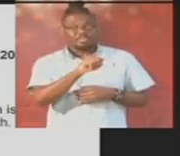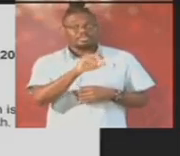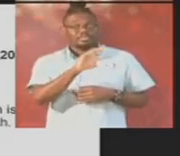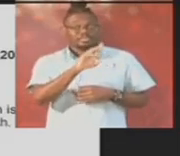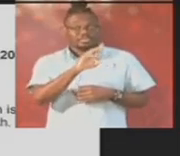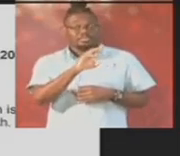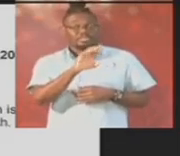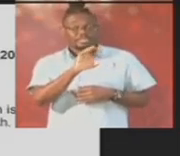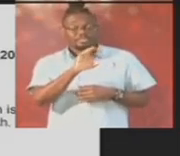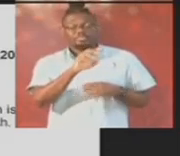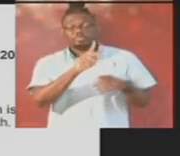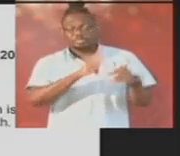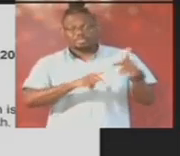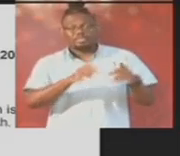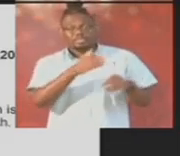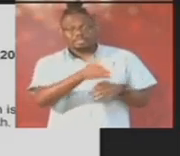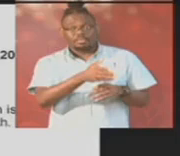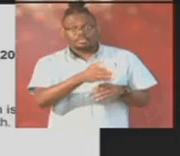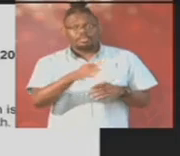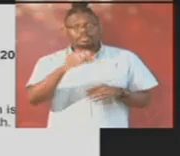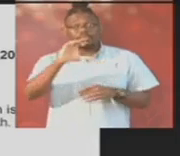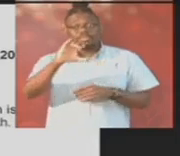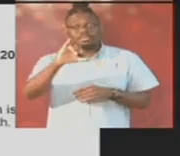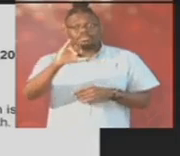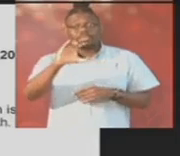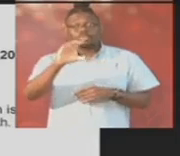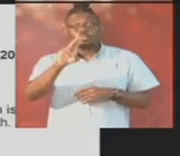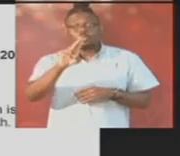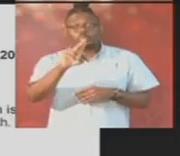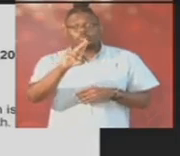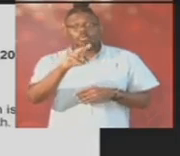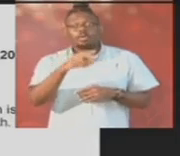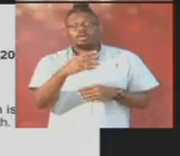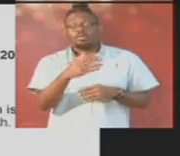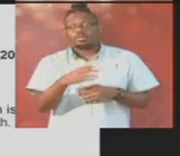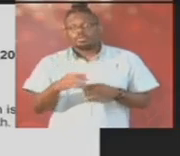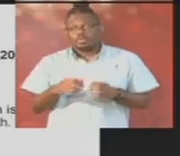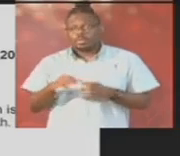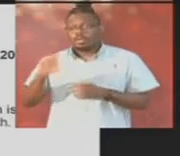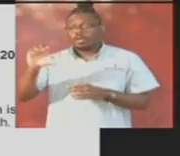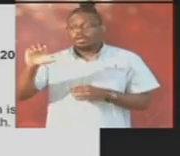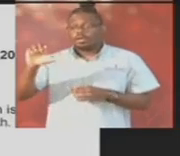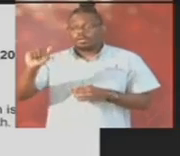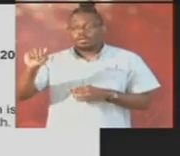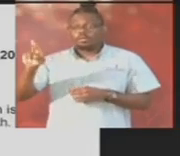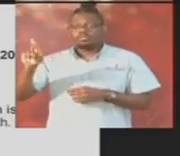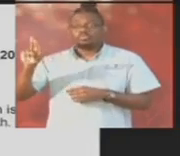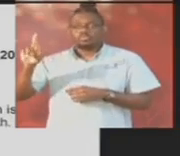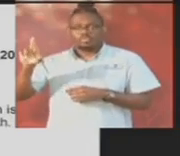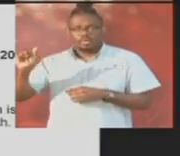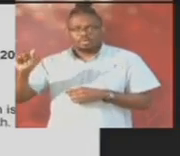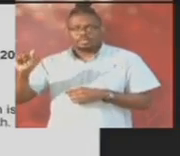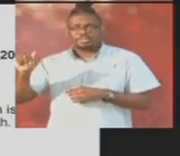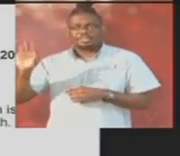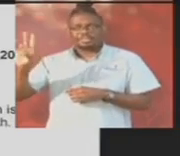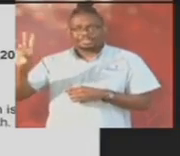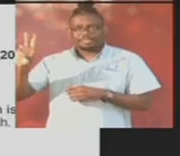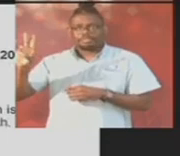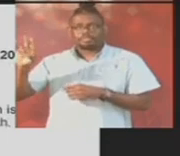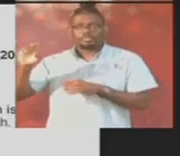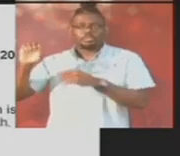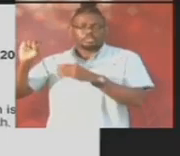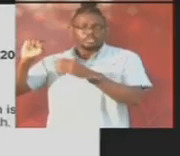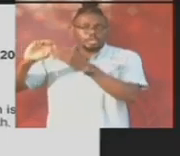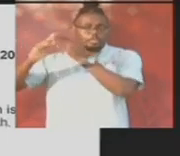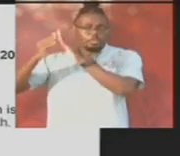in ICU, 10 in HDU. At the Cora Hospital, 26 persons, and at the Scarborough Regional Hospital at Fort King George,